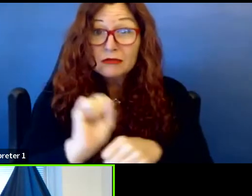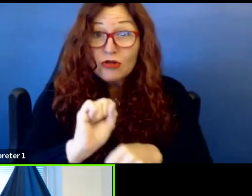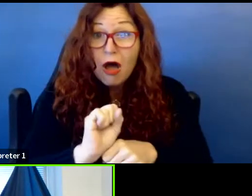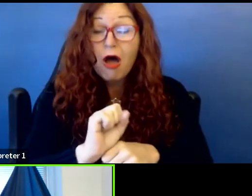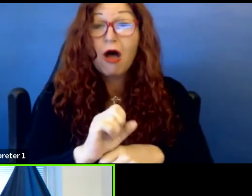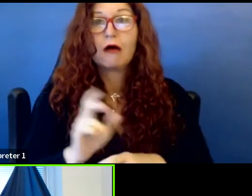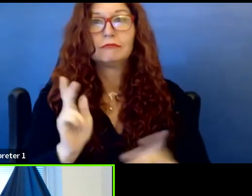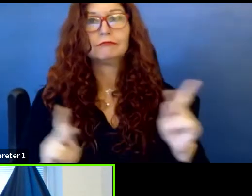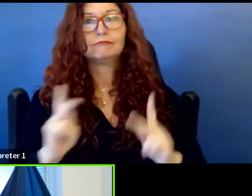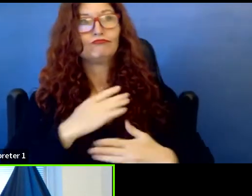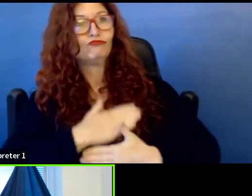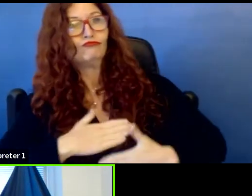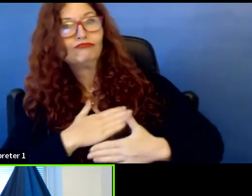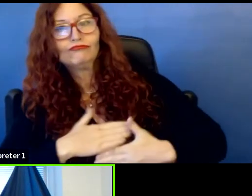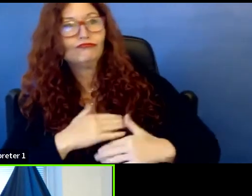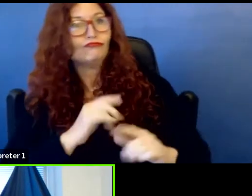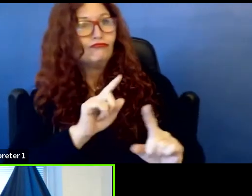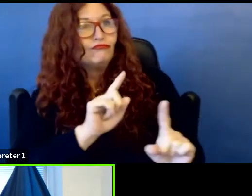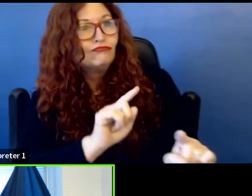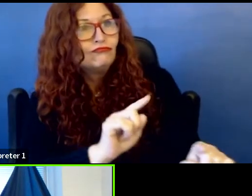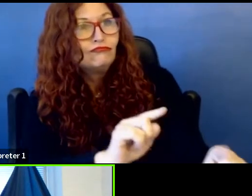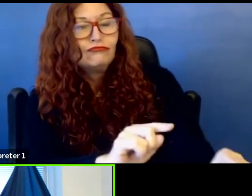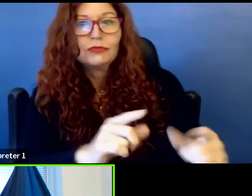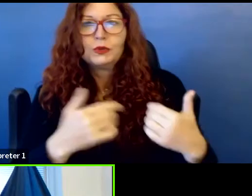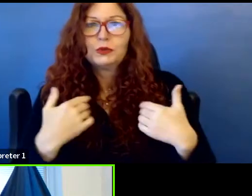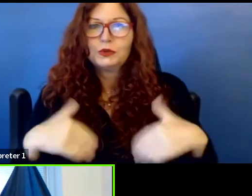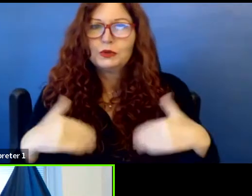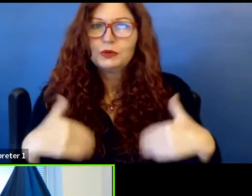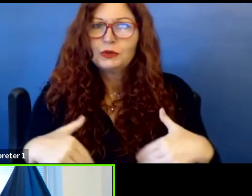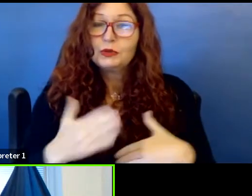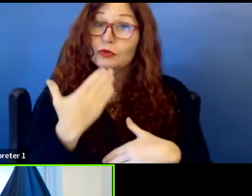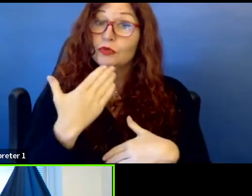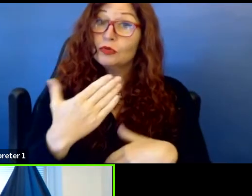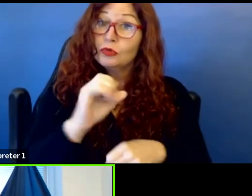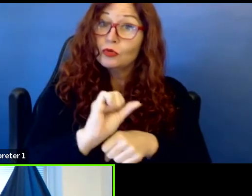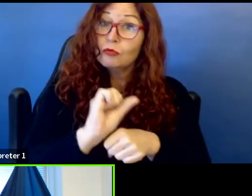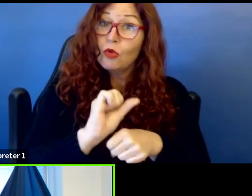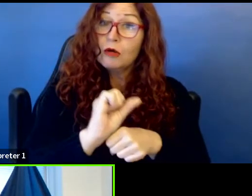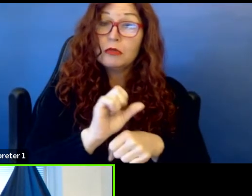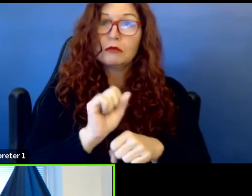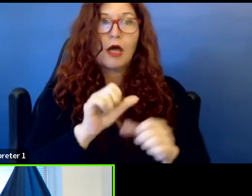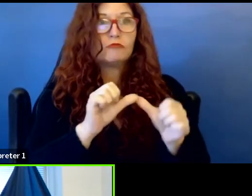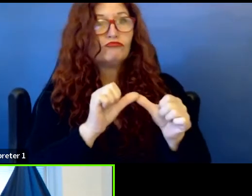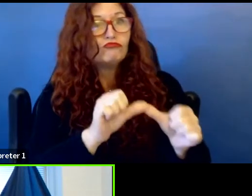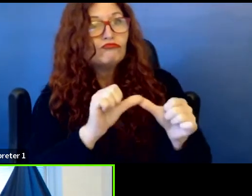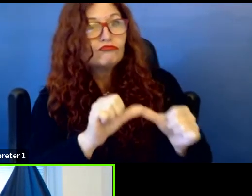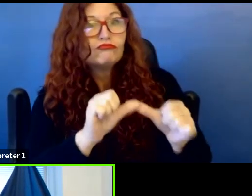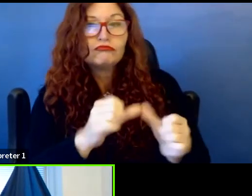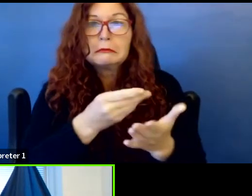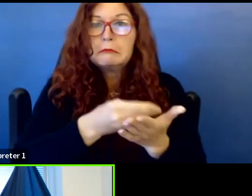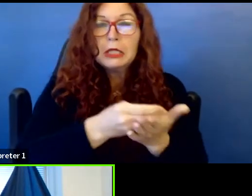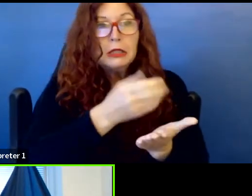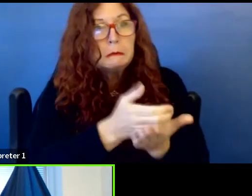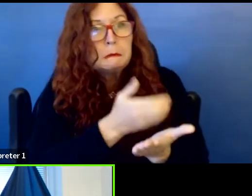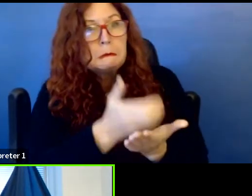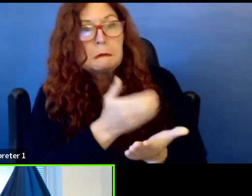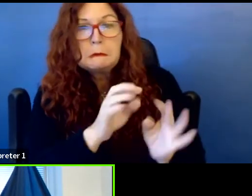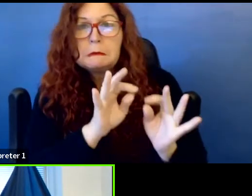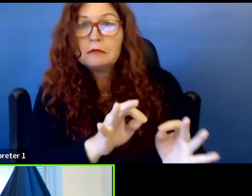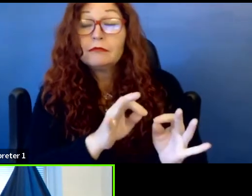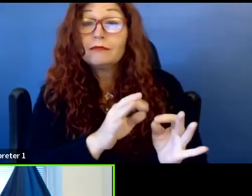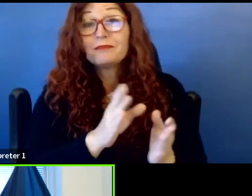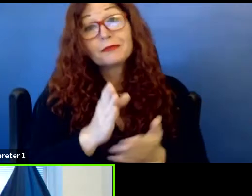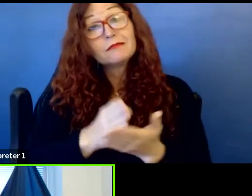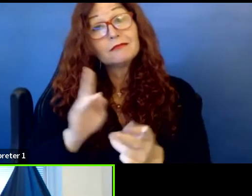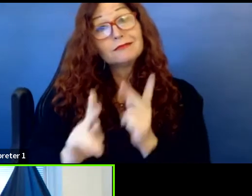financial stability for many individuals especially for those without traditional four-year college degrees the industry also acts as an